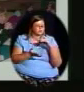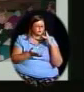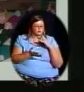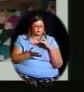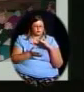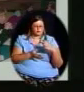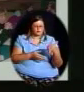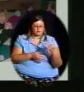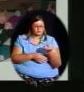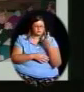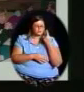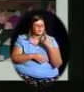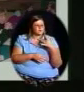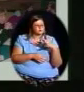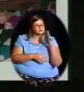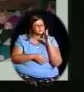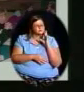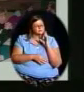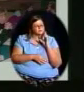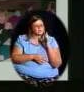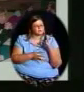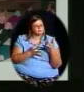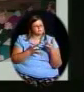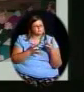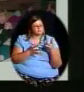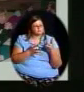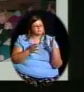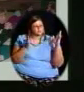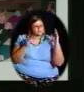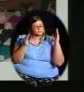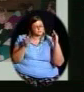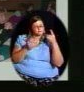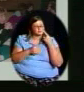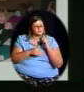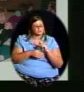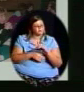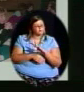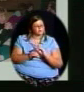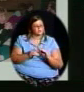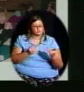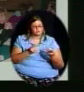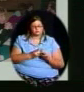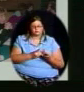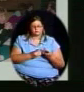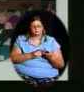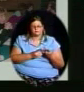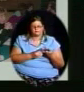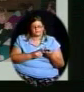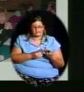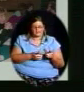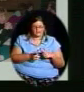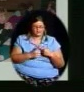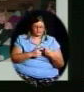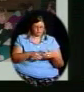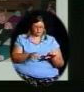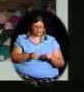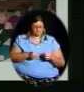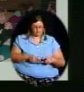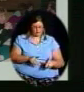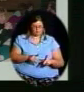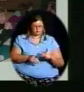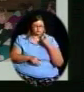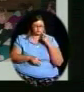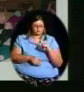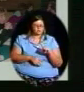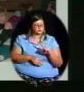responsibilities and expectations are. And then all of our educators participate district-wide in opportunities to refresh their skills, learn